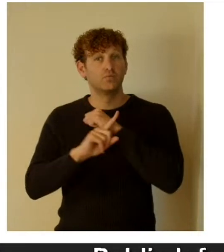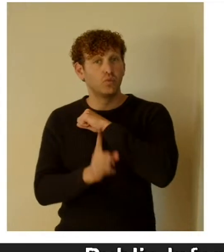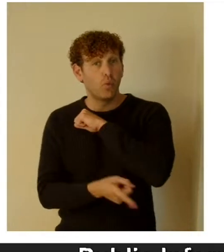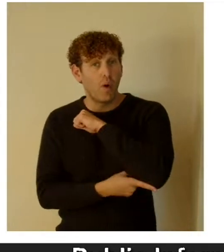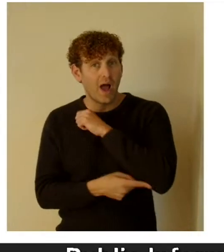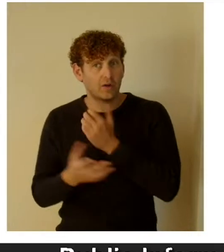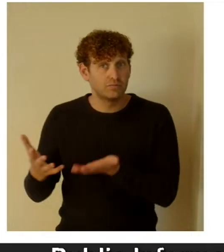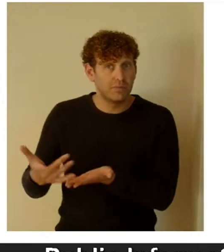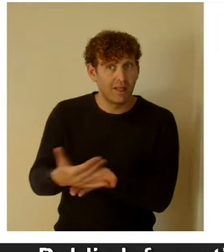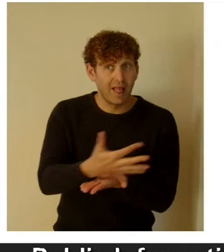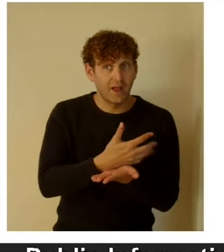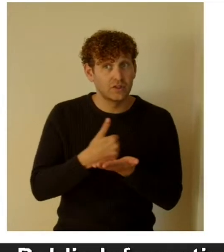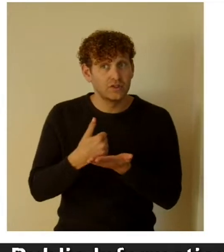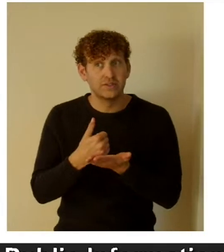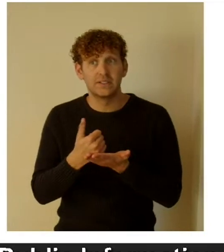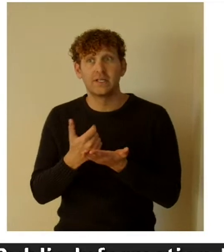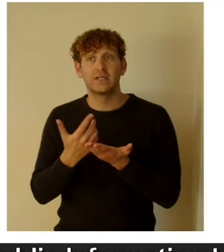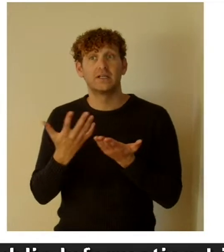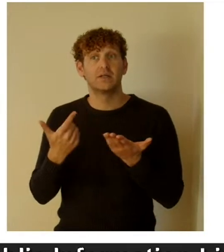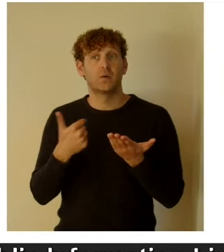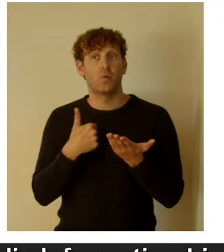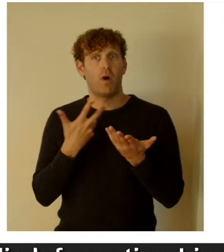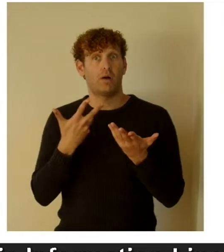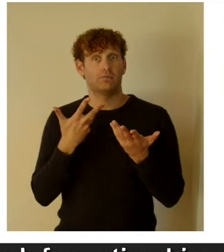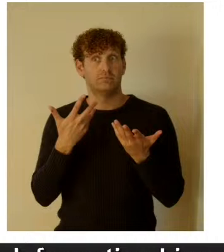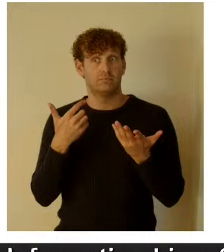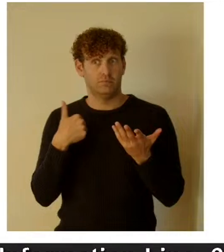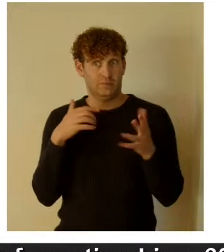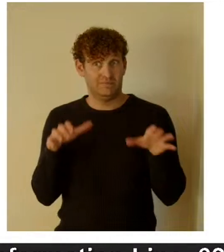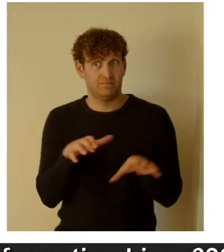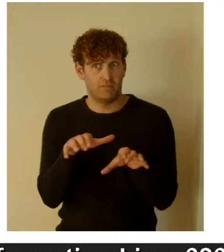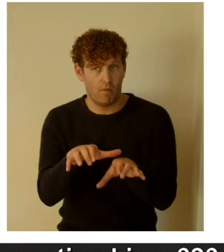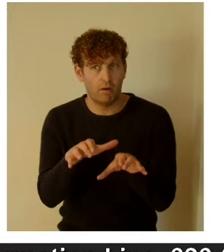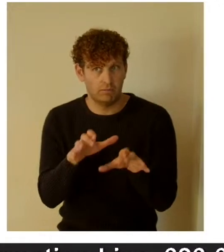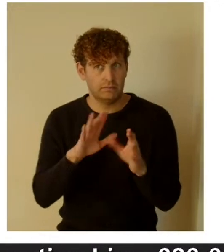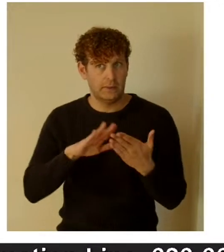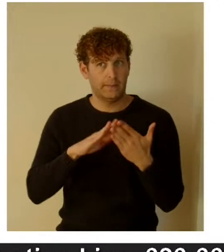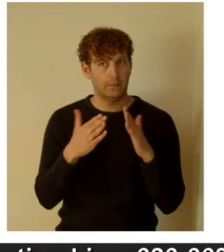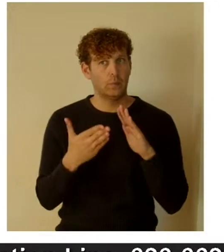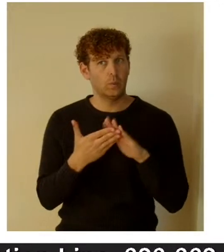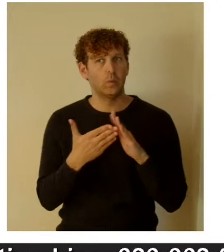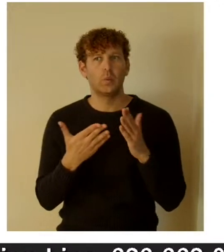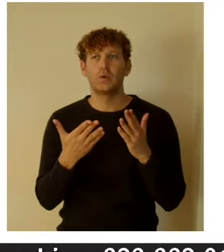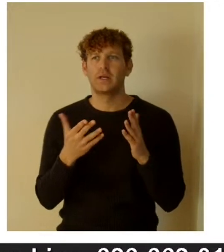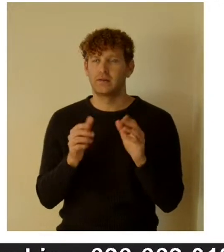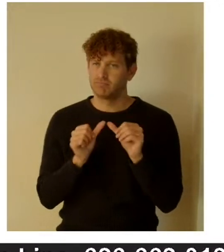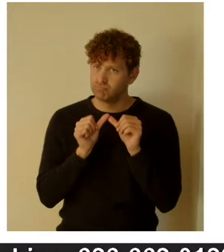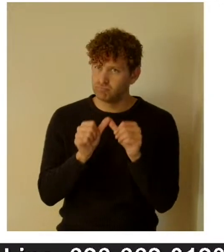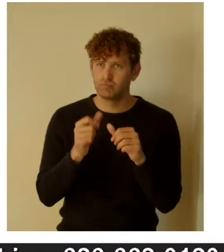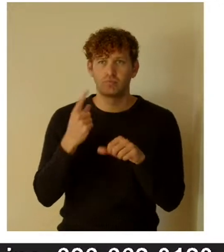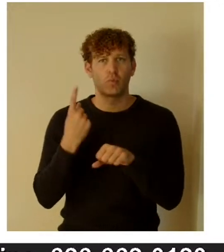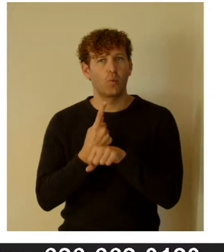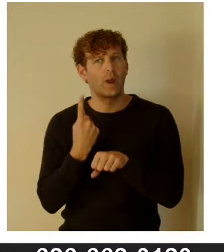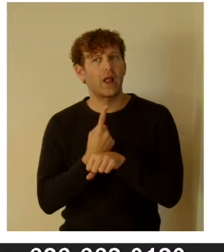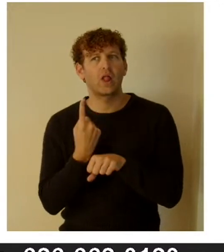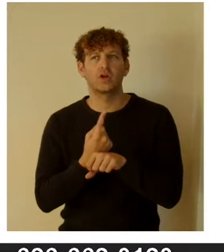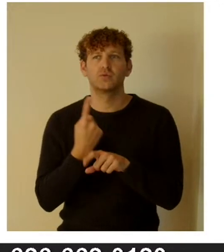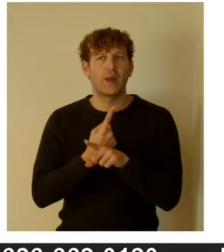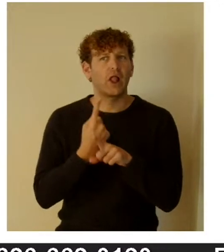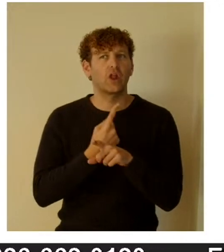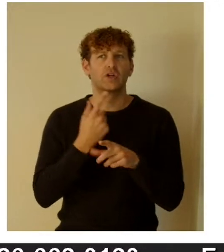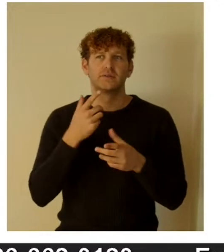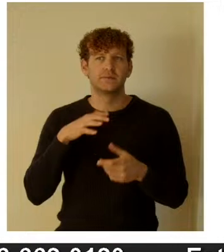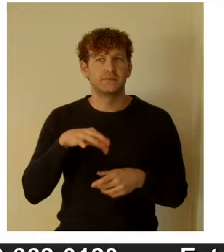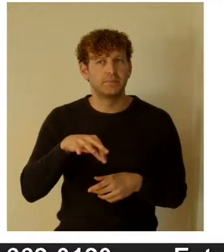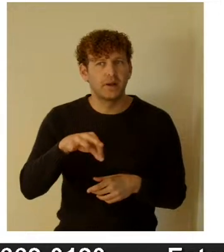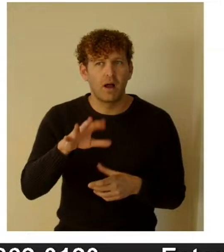in the community is we are going to resume regular trash pickup on a twice-a-week basis. So usually it's once a week.